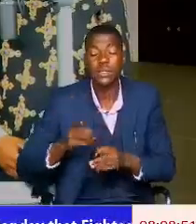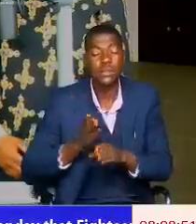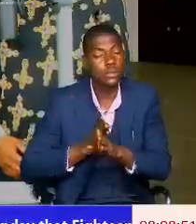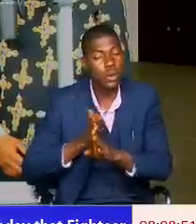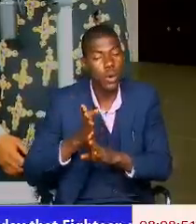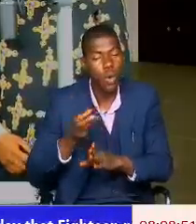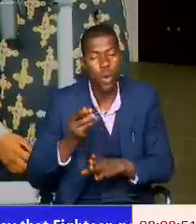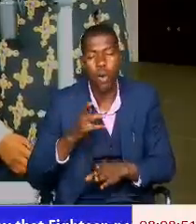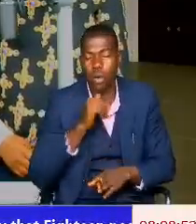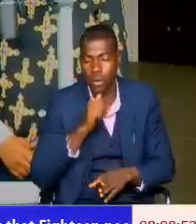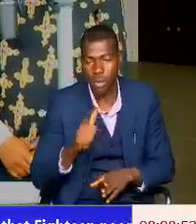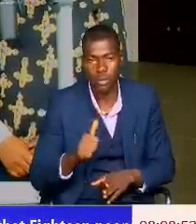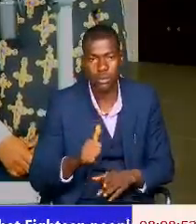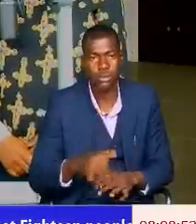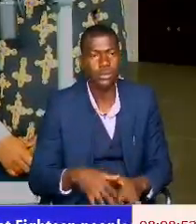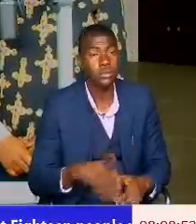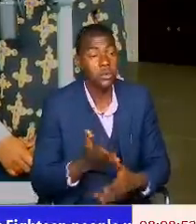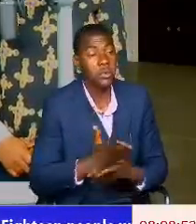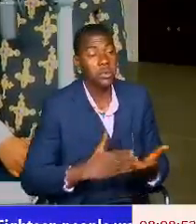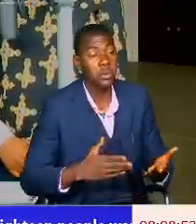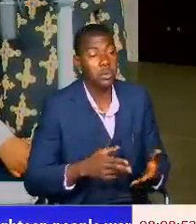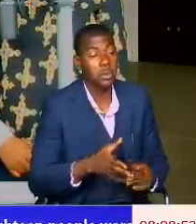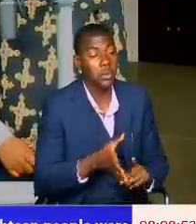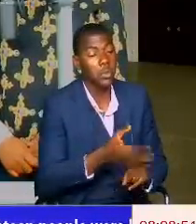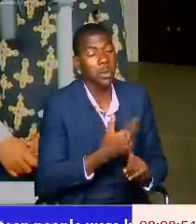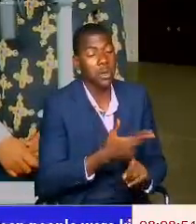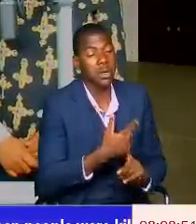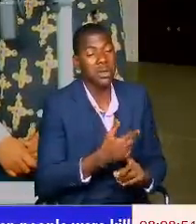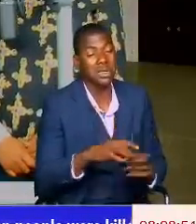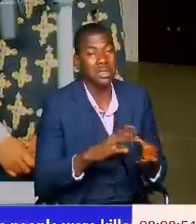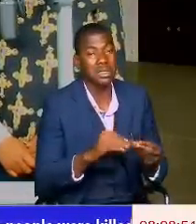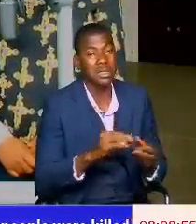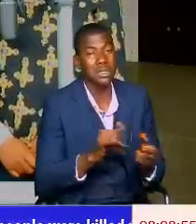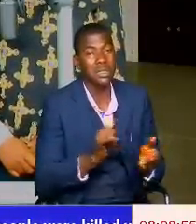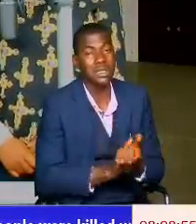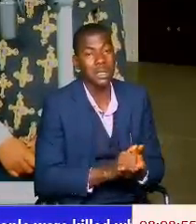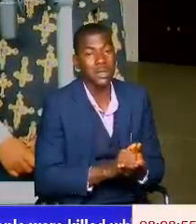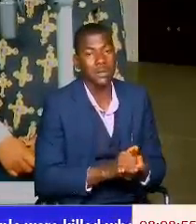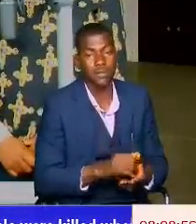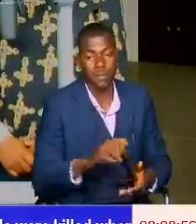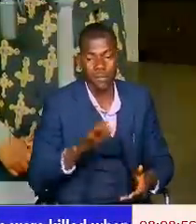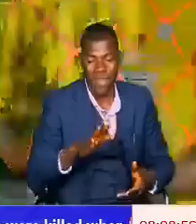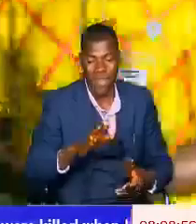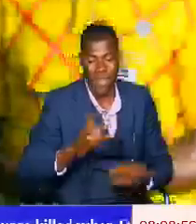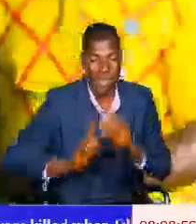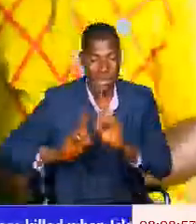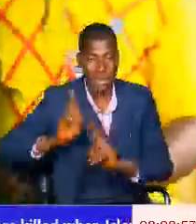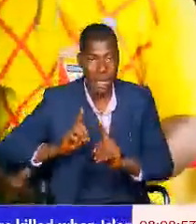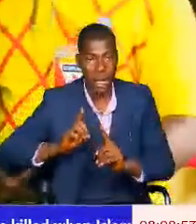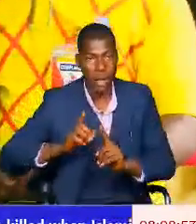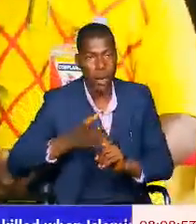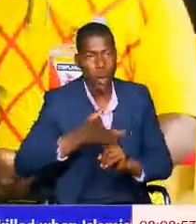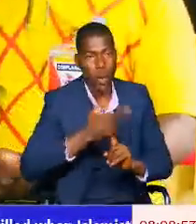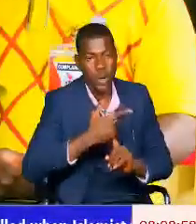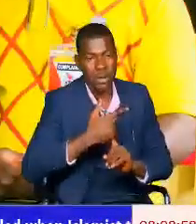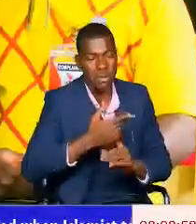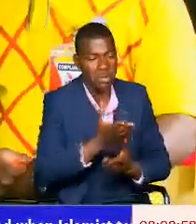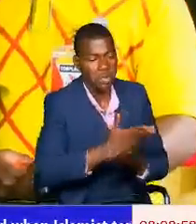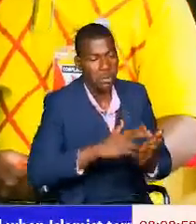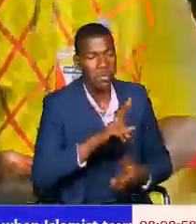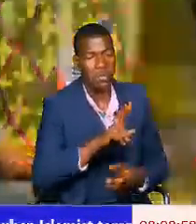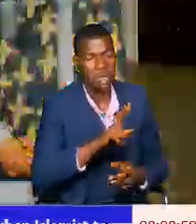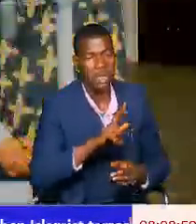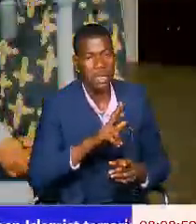Well, some hotels, they be a 5-star hotels. Abi? Yes, sir. Some na 3-star. Yes, sir. If to say then they rate